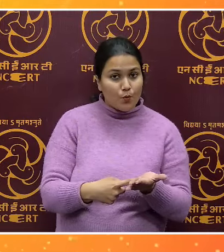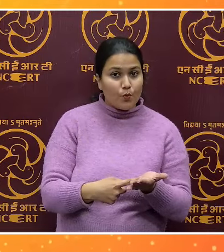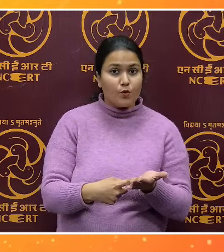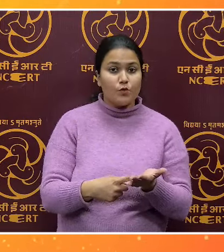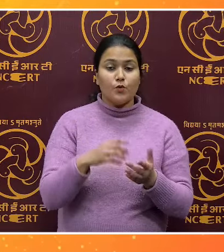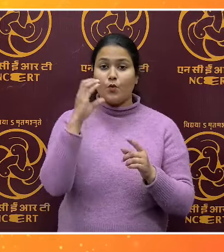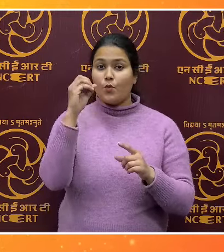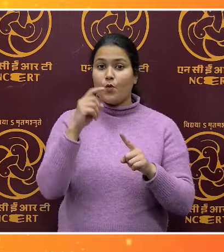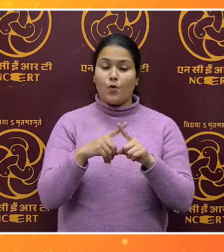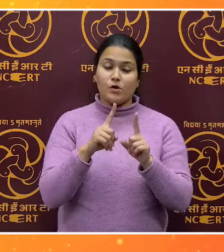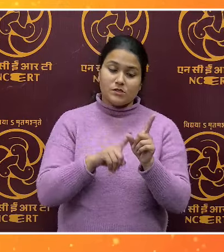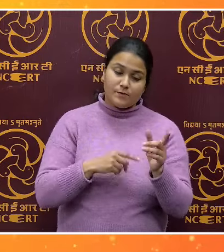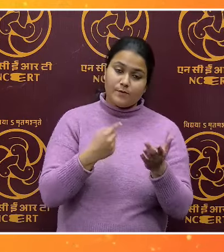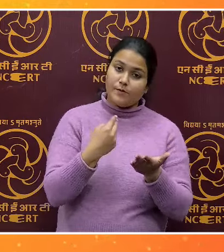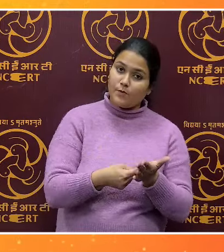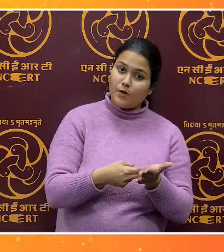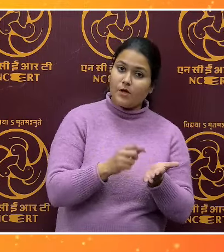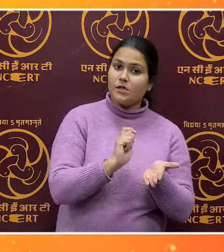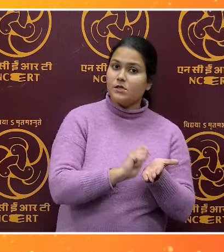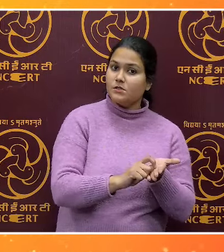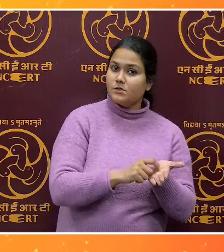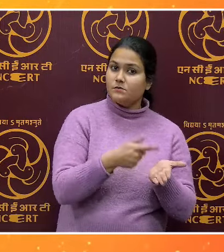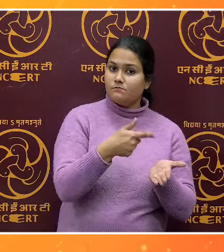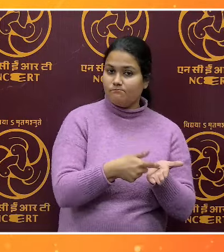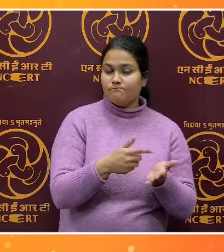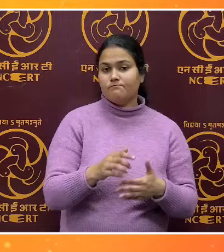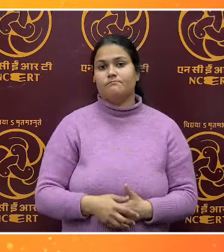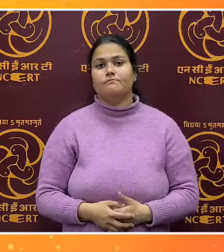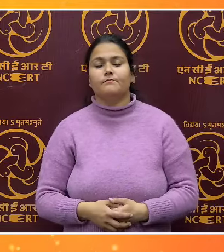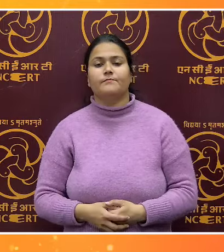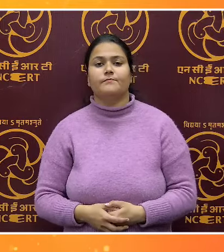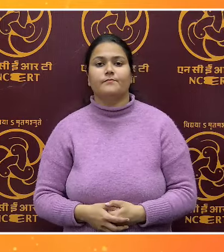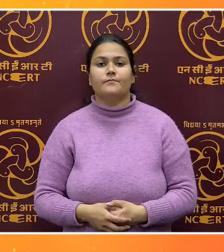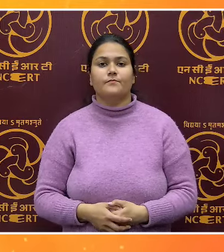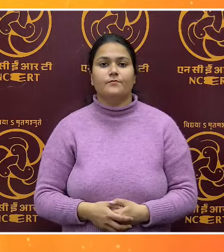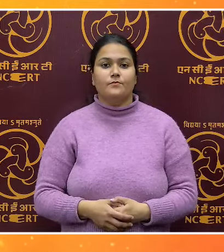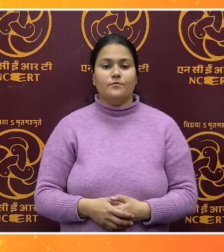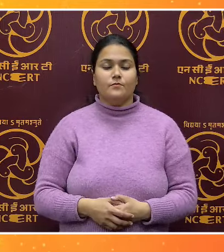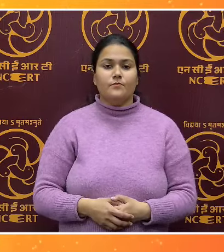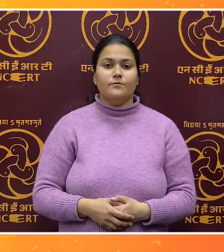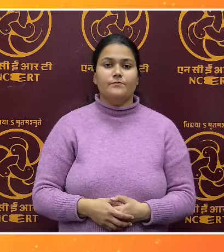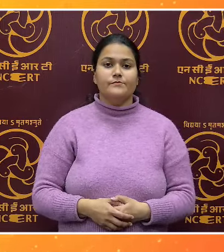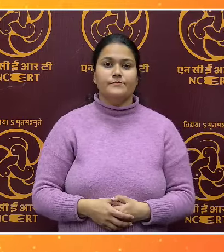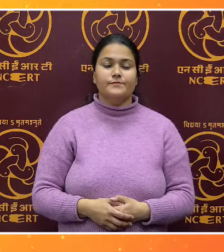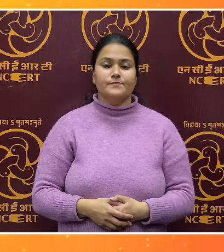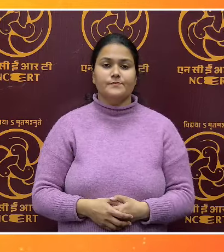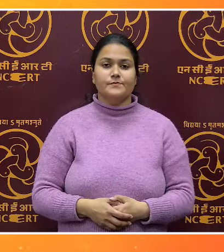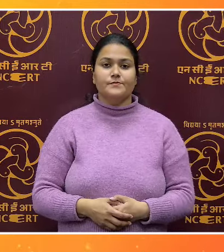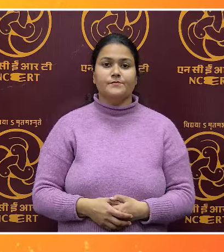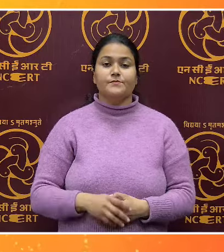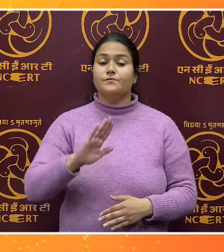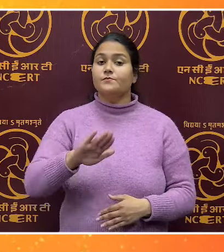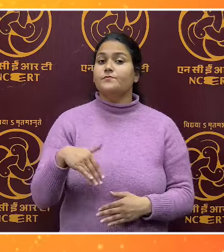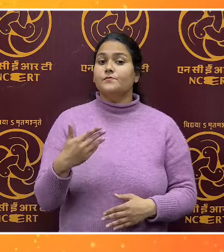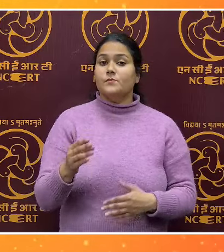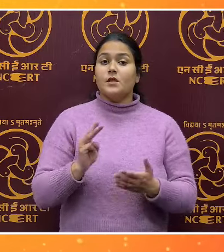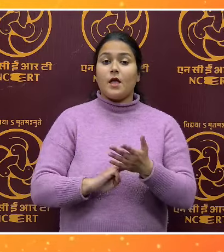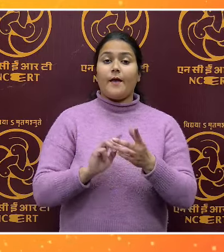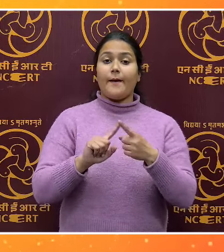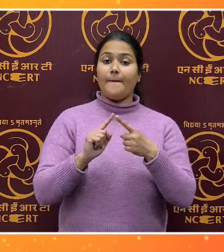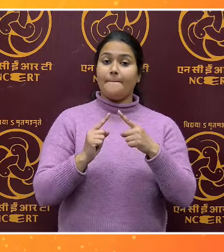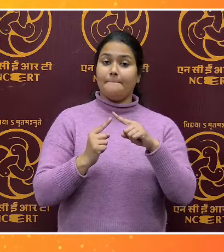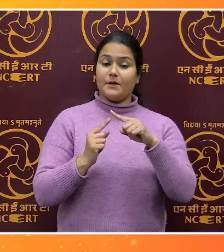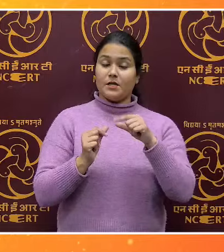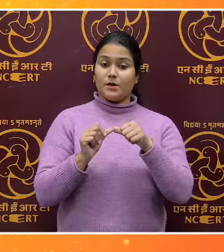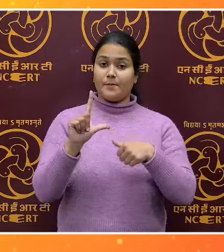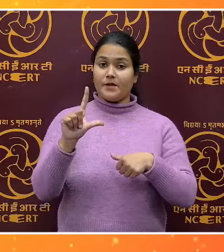oxidation number of the central metal in kind of bracket, that will show its oxidation number. and metal having different,